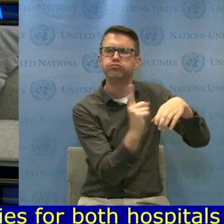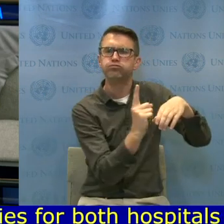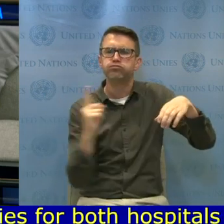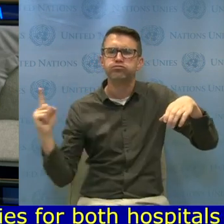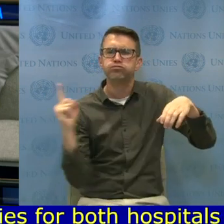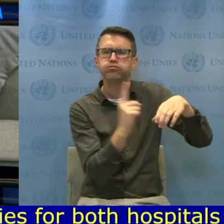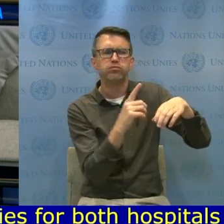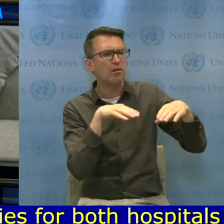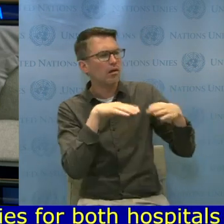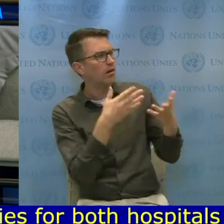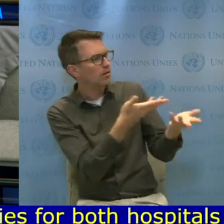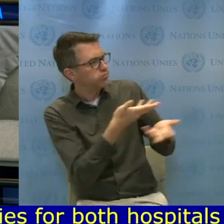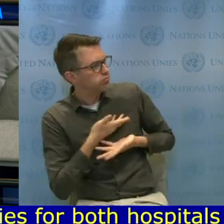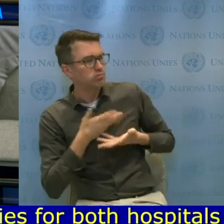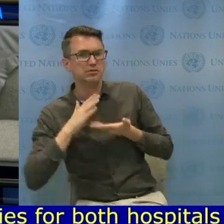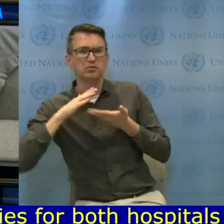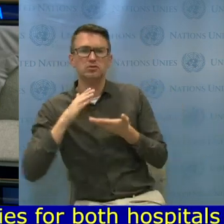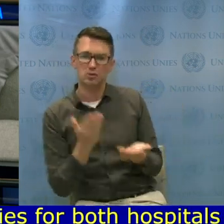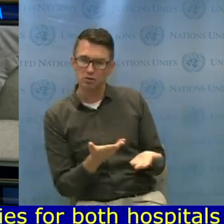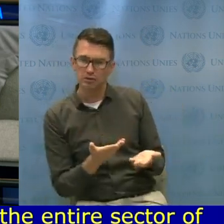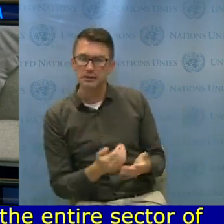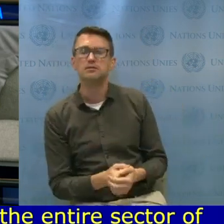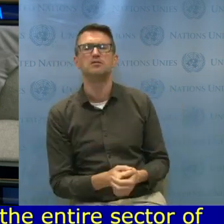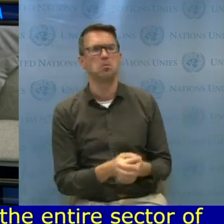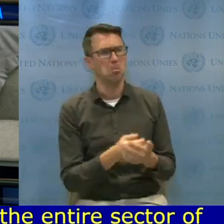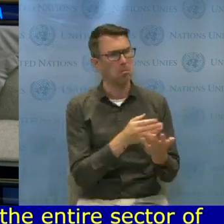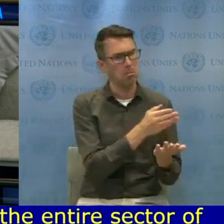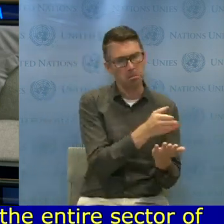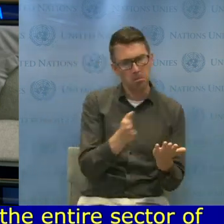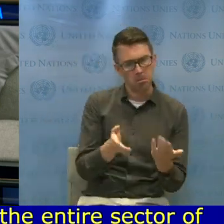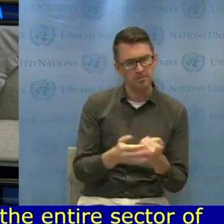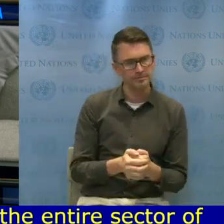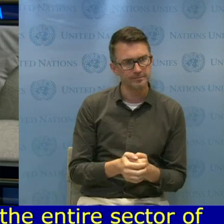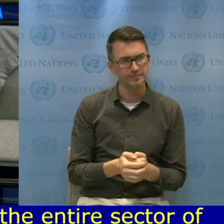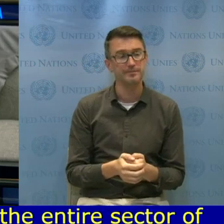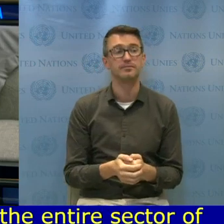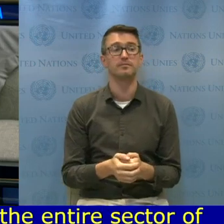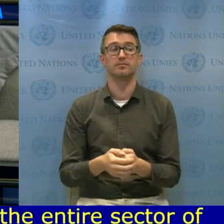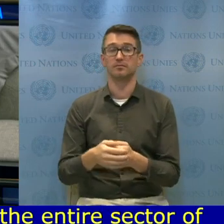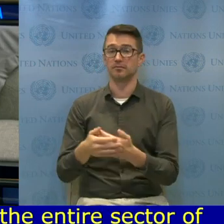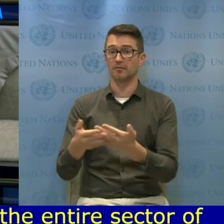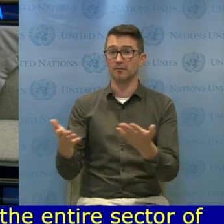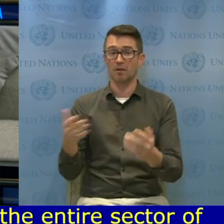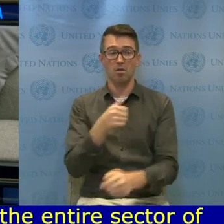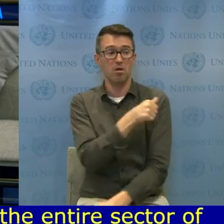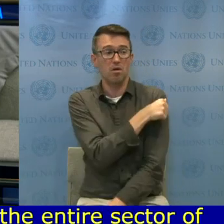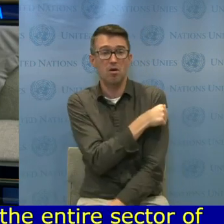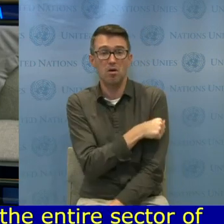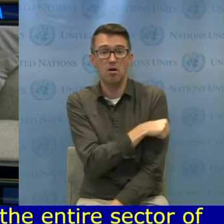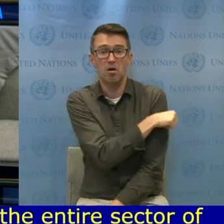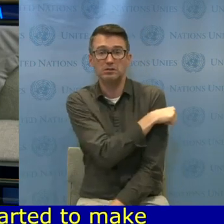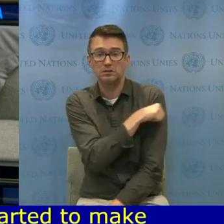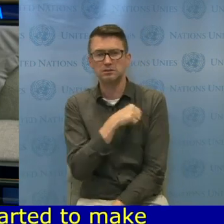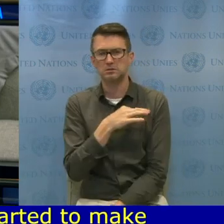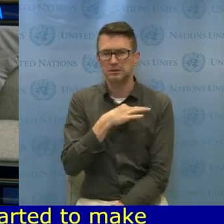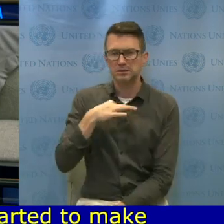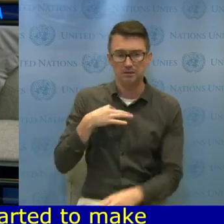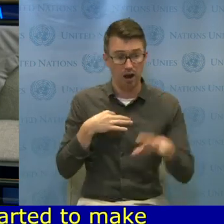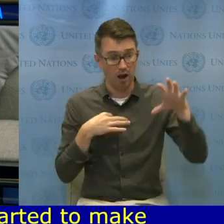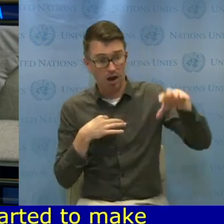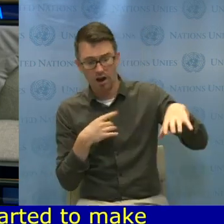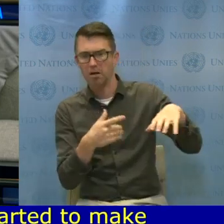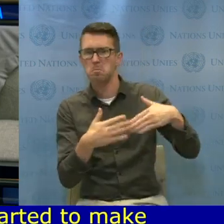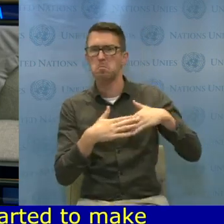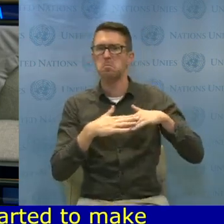existing health facilities to ensure the accessibility of persons with disabilities. All of this to lay